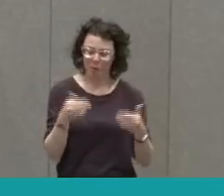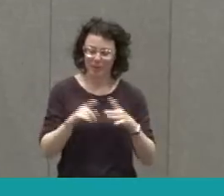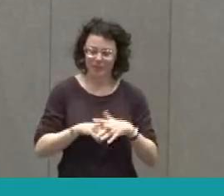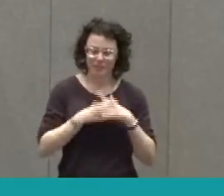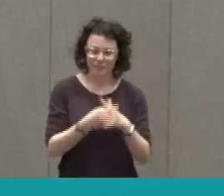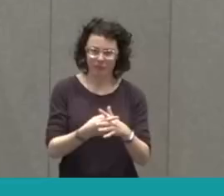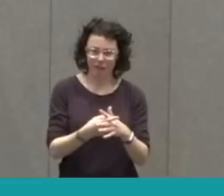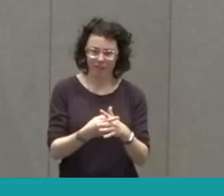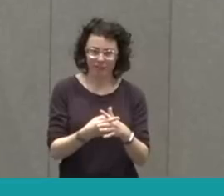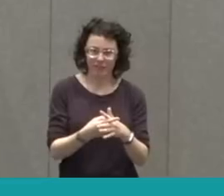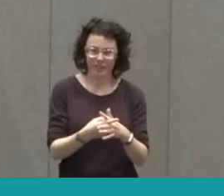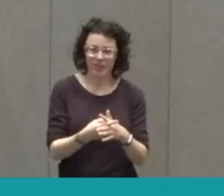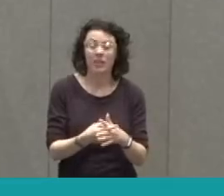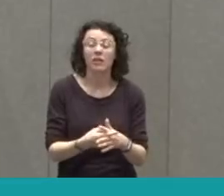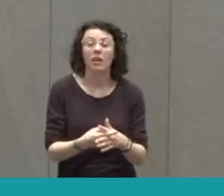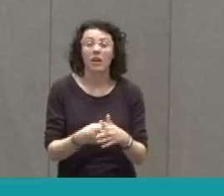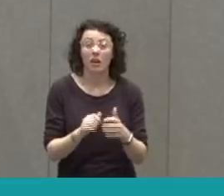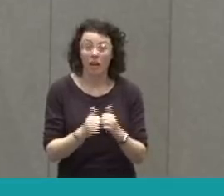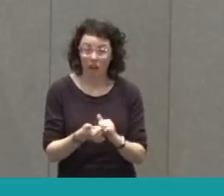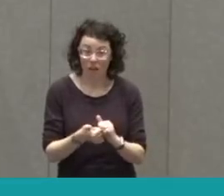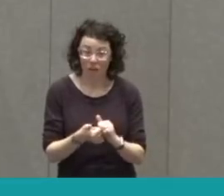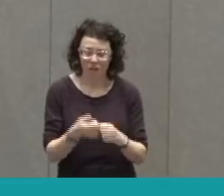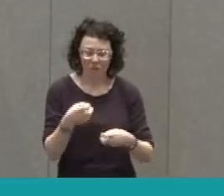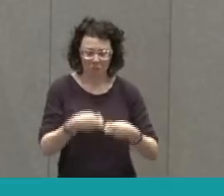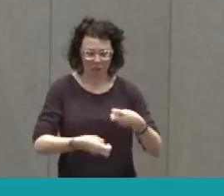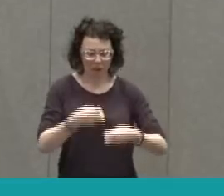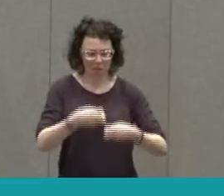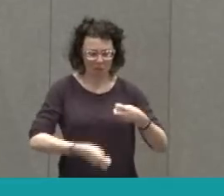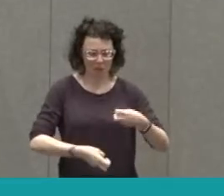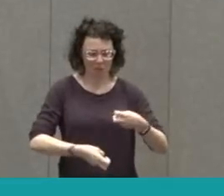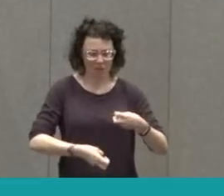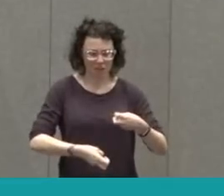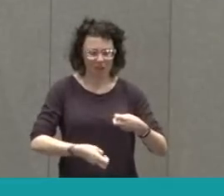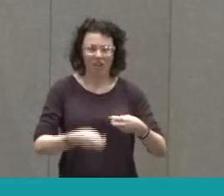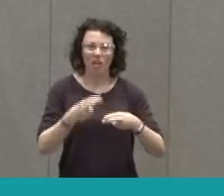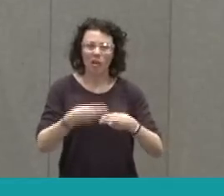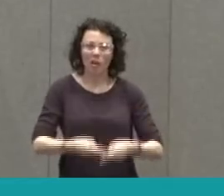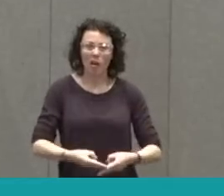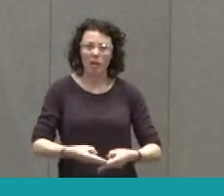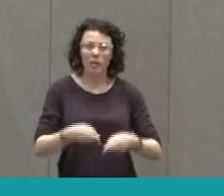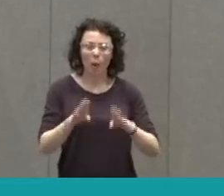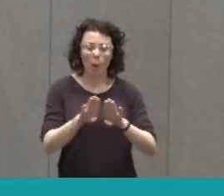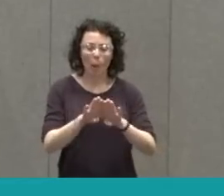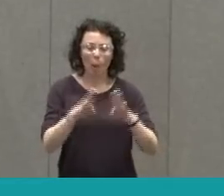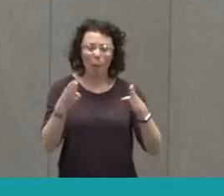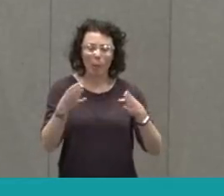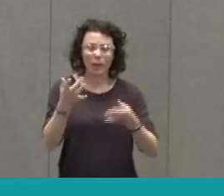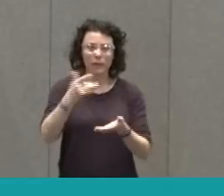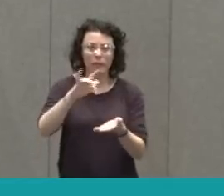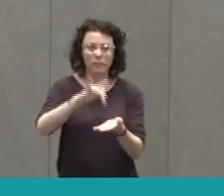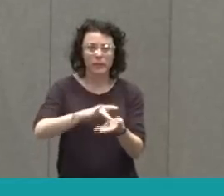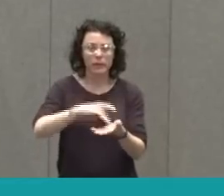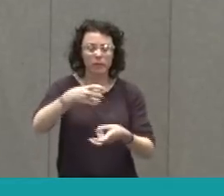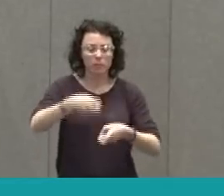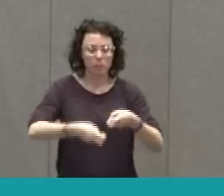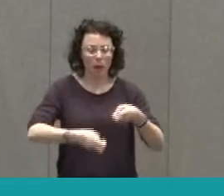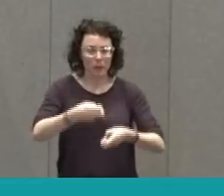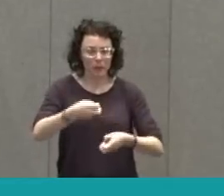an open middle problem. And this problem is a little different than what you might be used